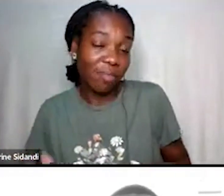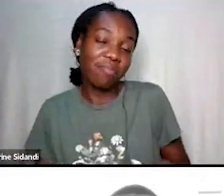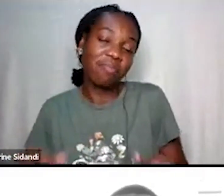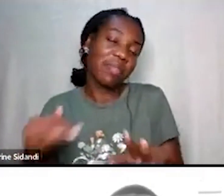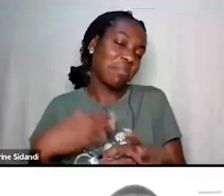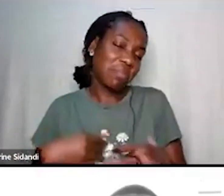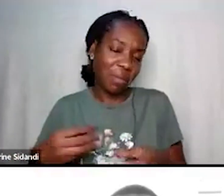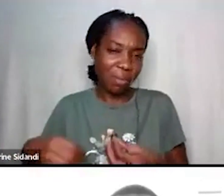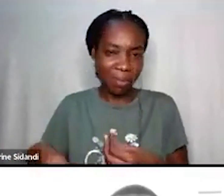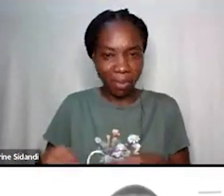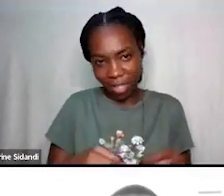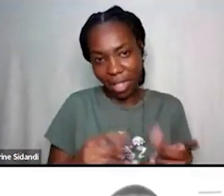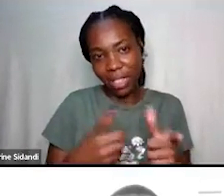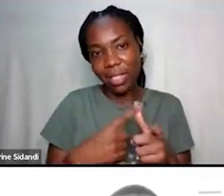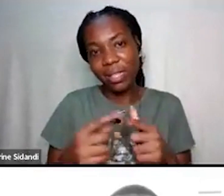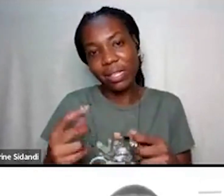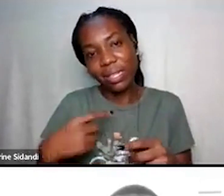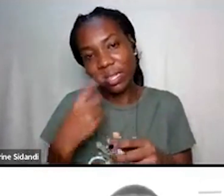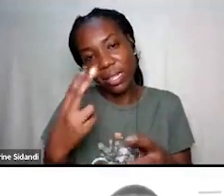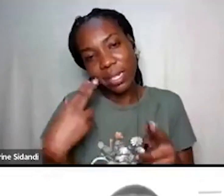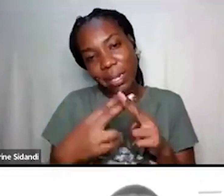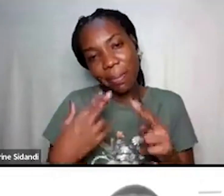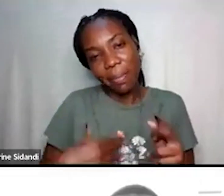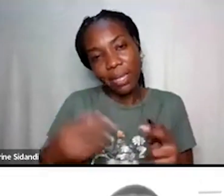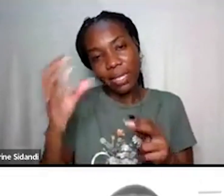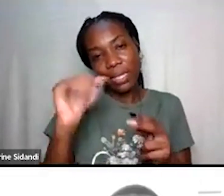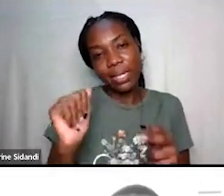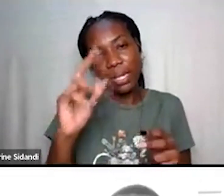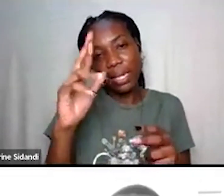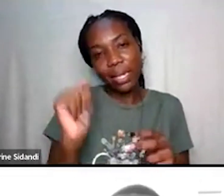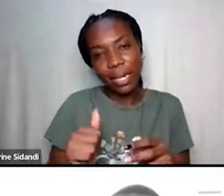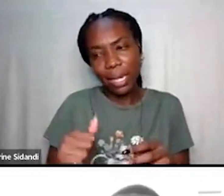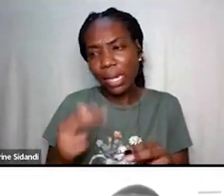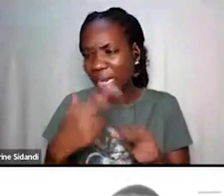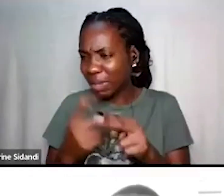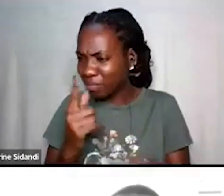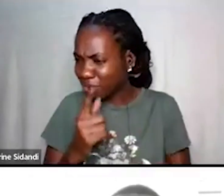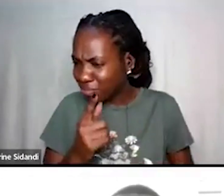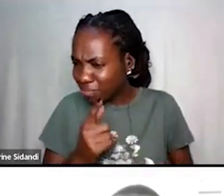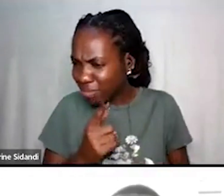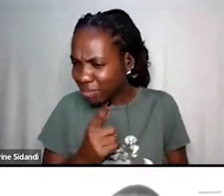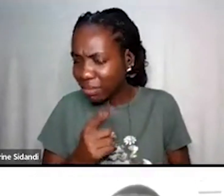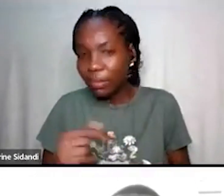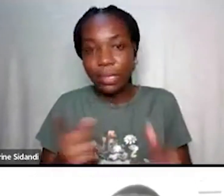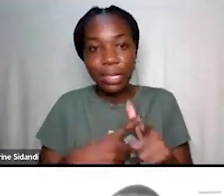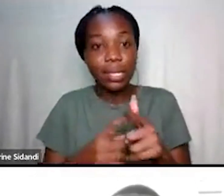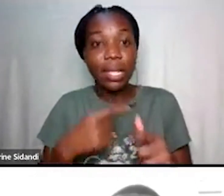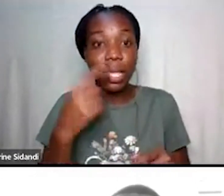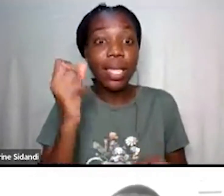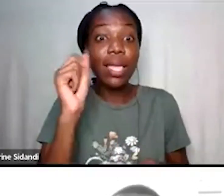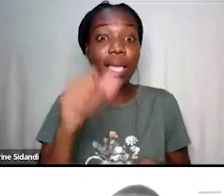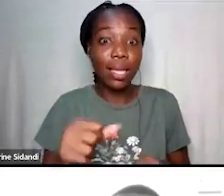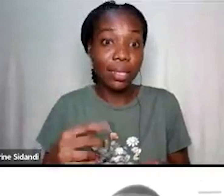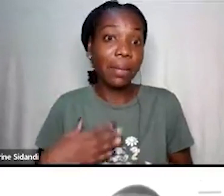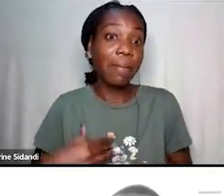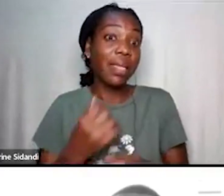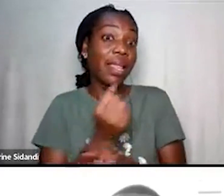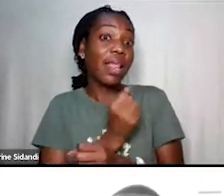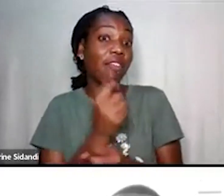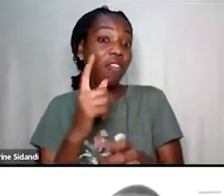said hi to him and I said, my name is Sarah Karingi. He said, oh, that name sounds familiar. And I said, yes, I really love what you